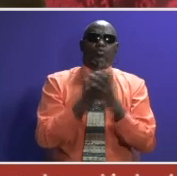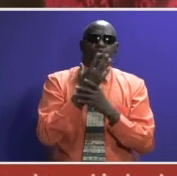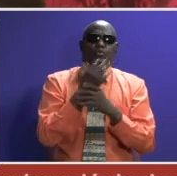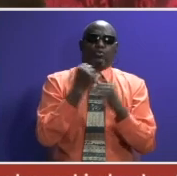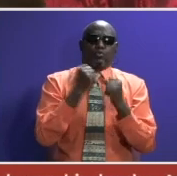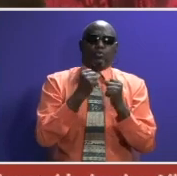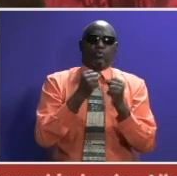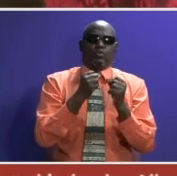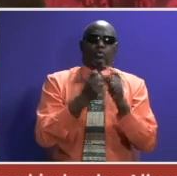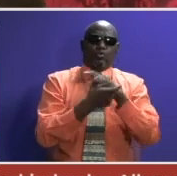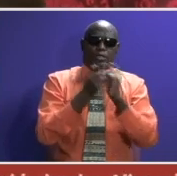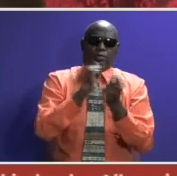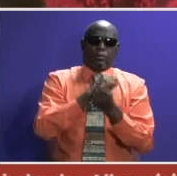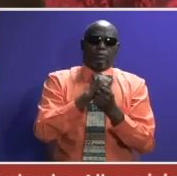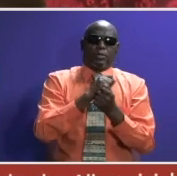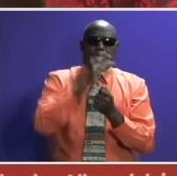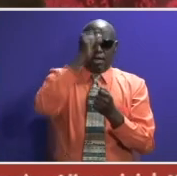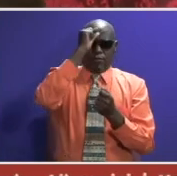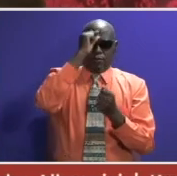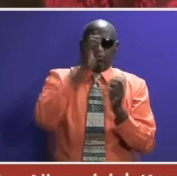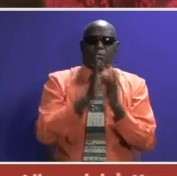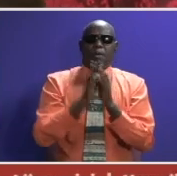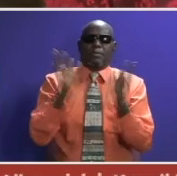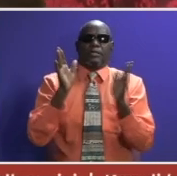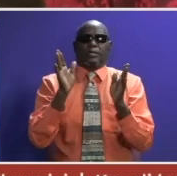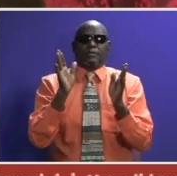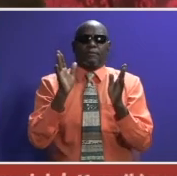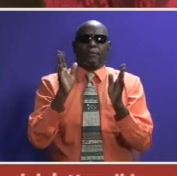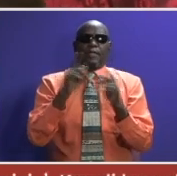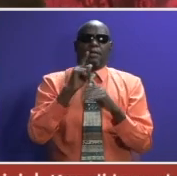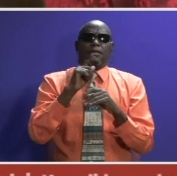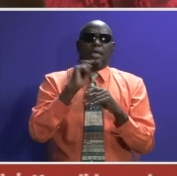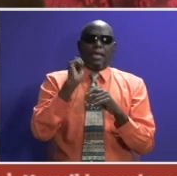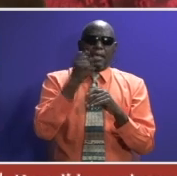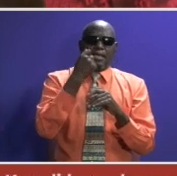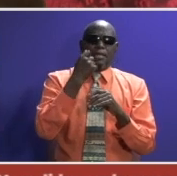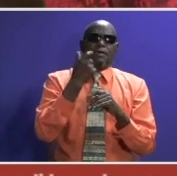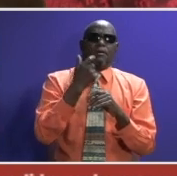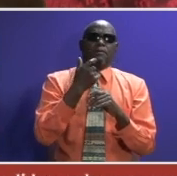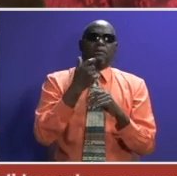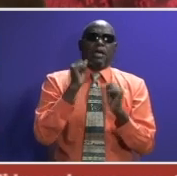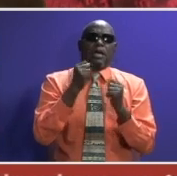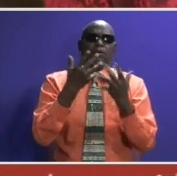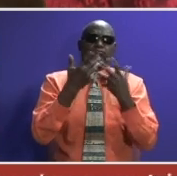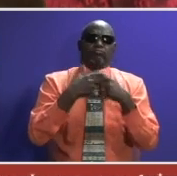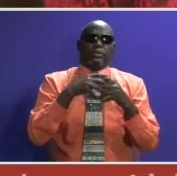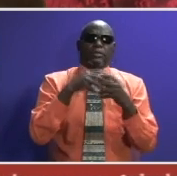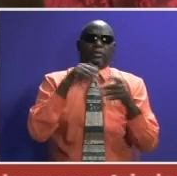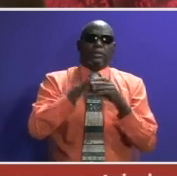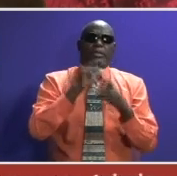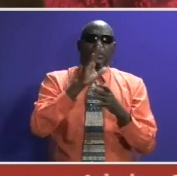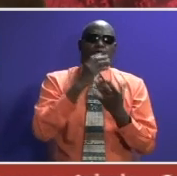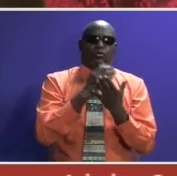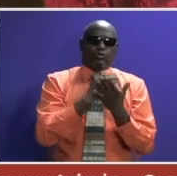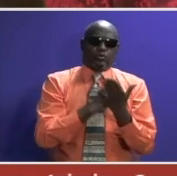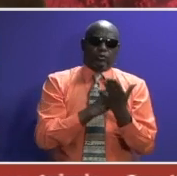state broadcaster to the public broadcaster that the citizens of Kenya enshrined in their constitution. The first step